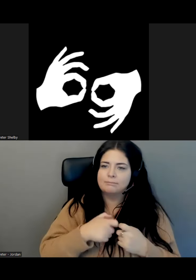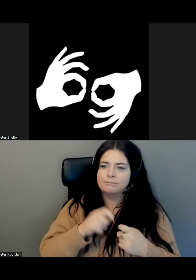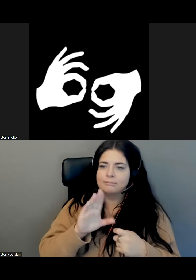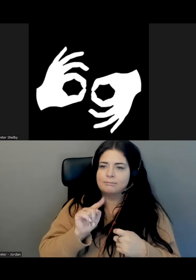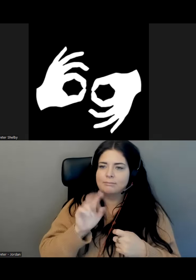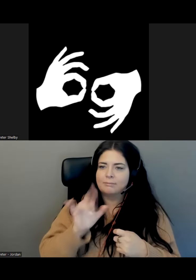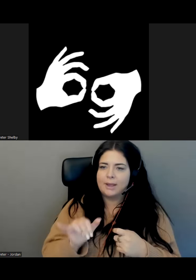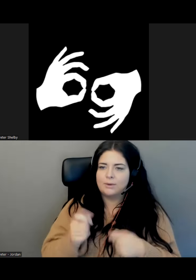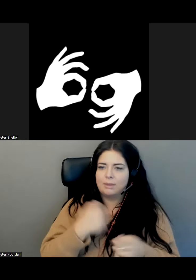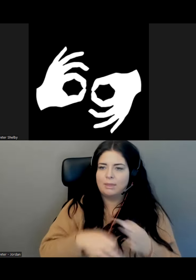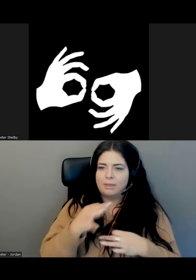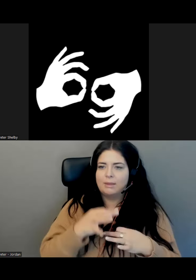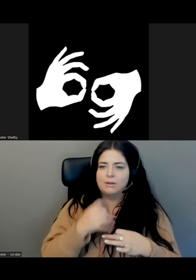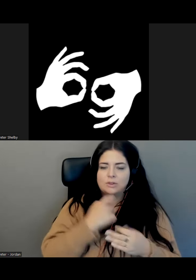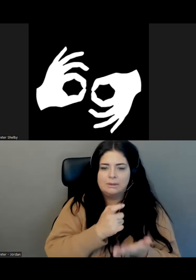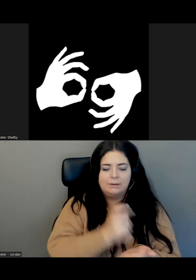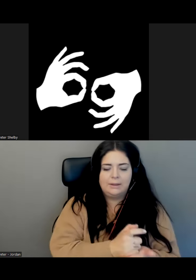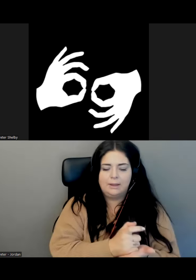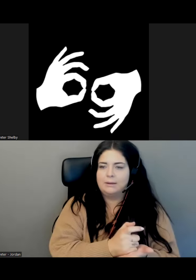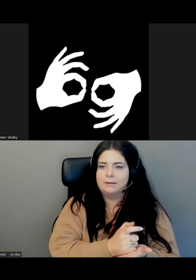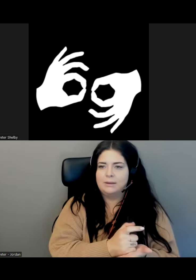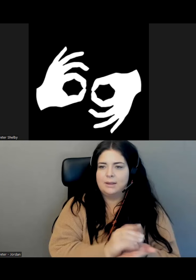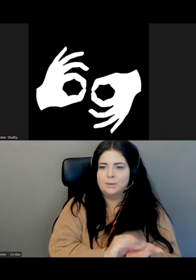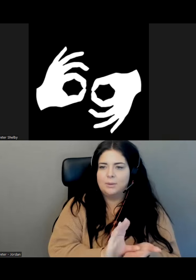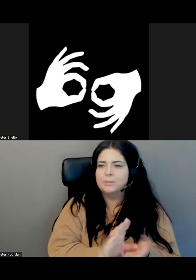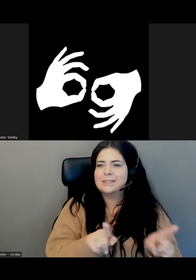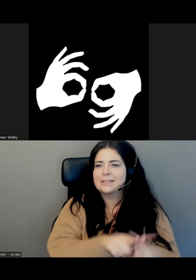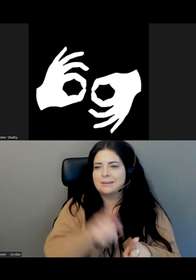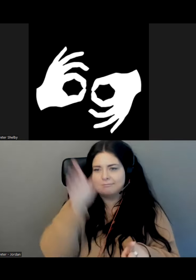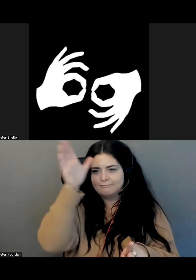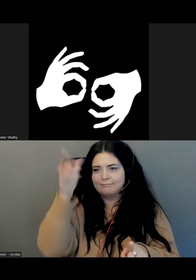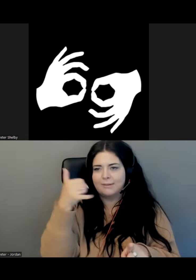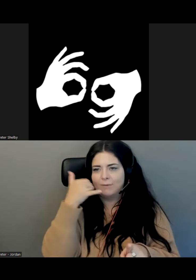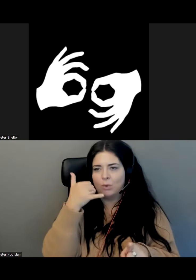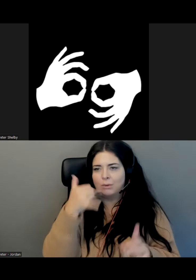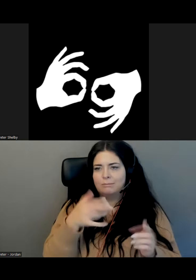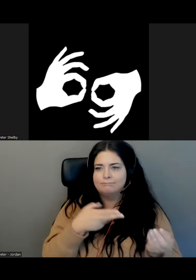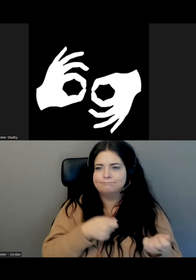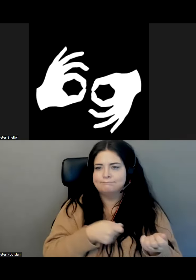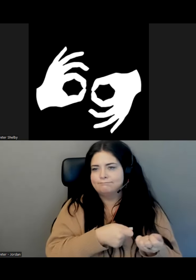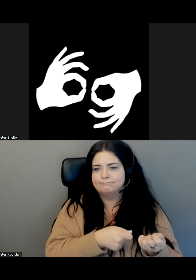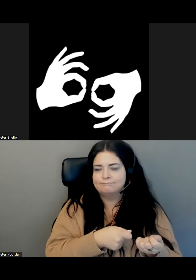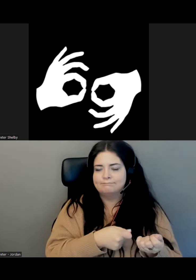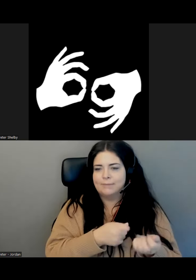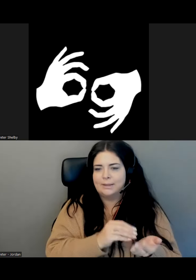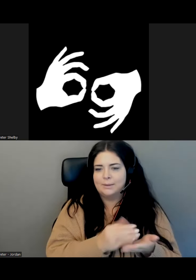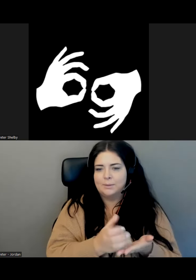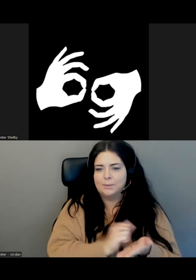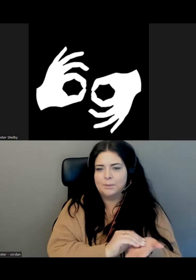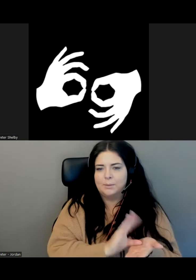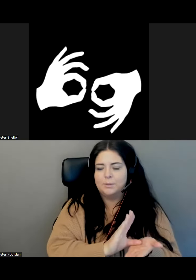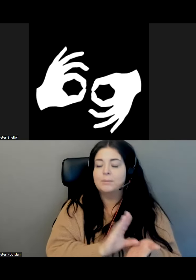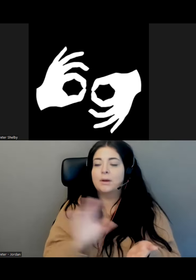to change. You just charge it up like you would your cell phone overnight. There are devices that are